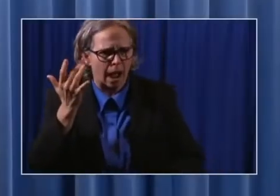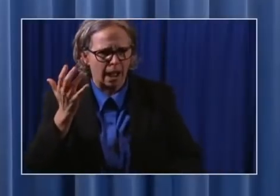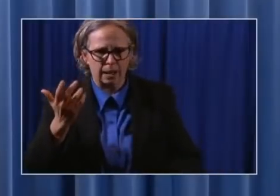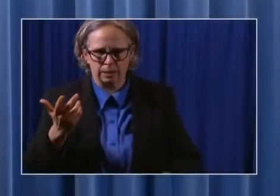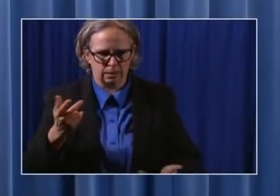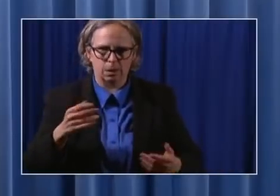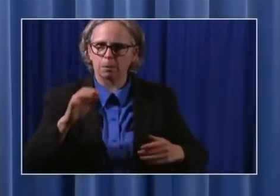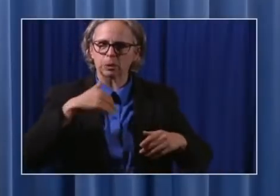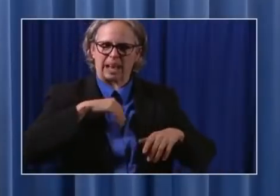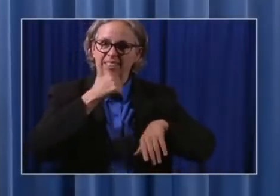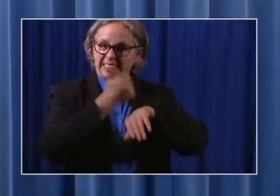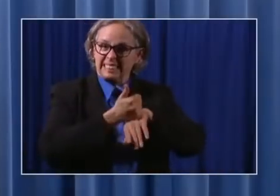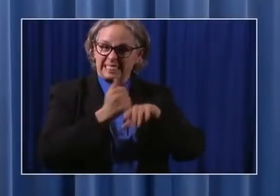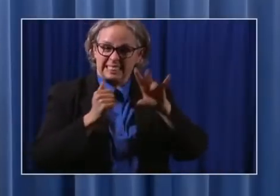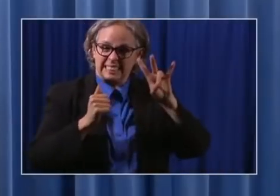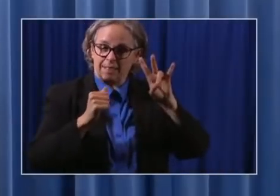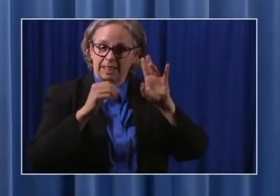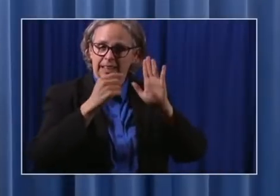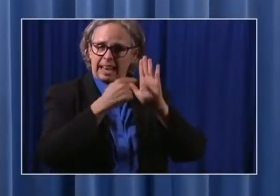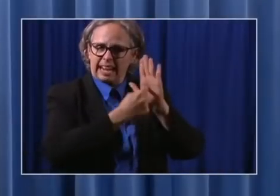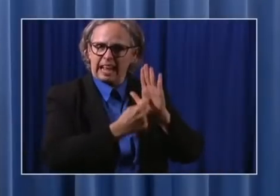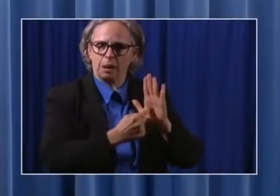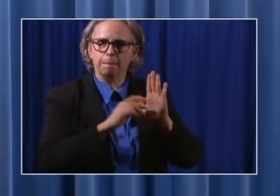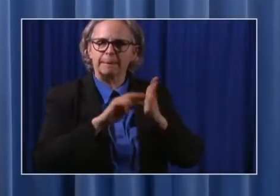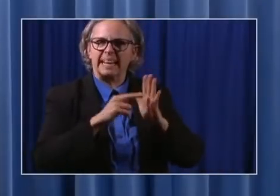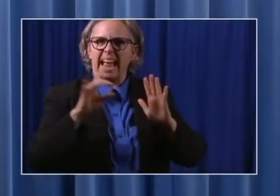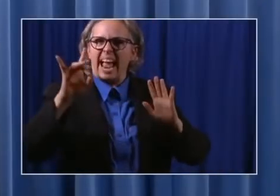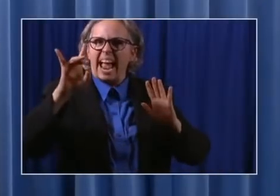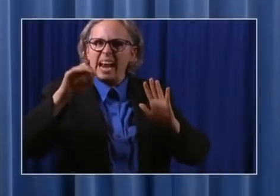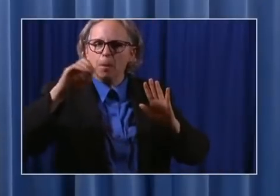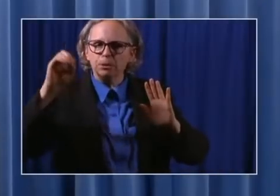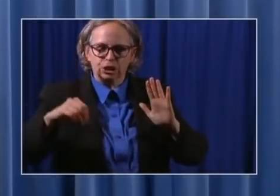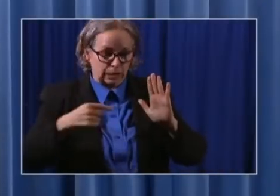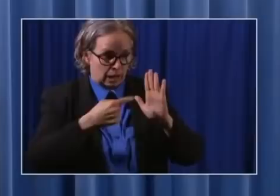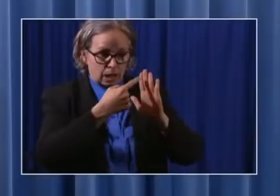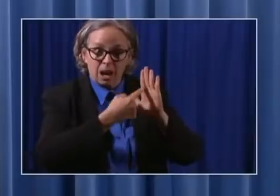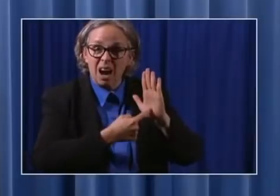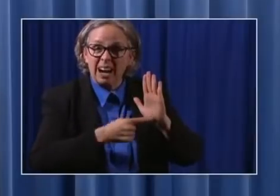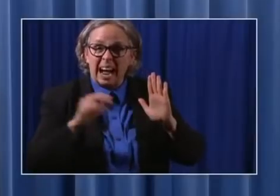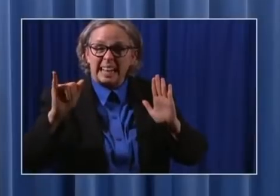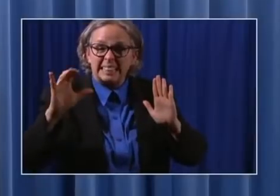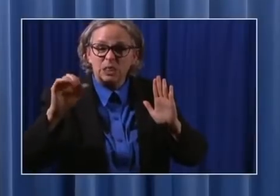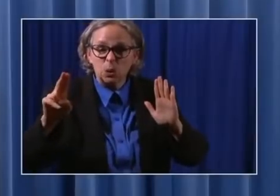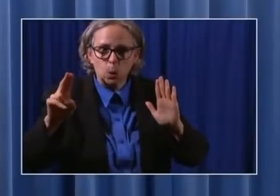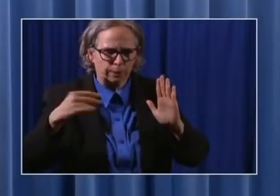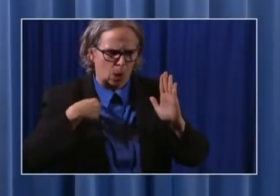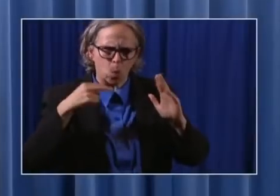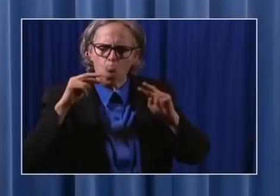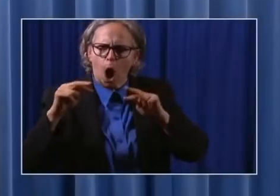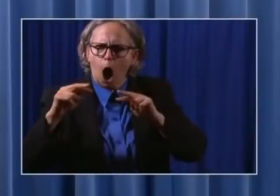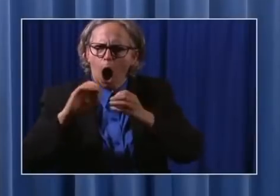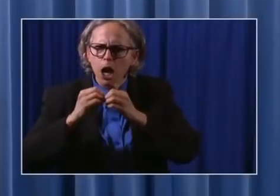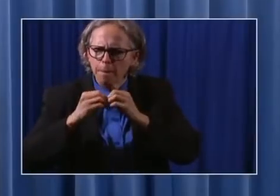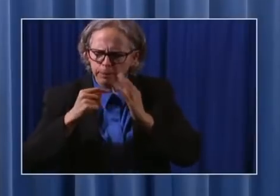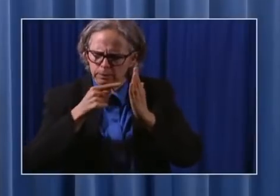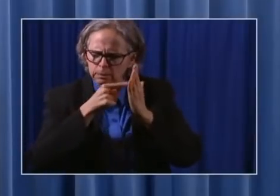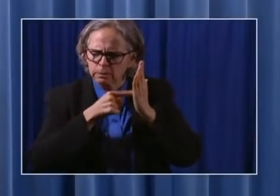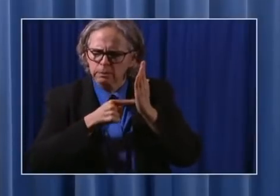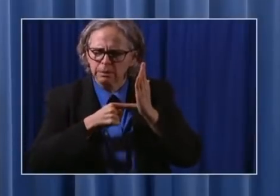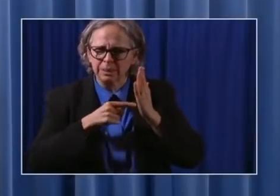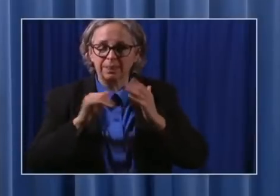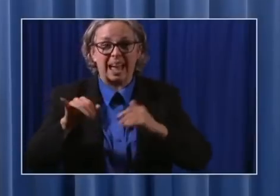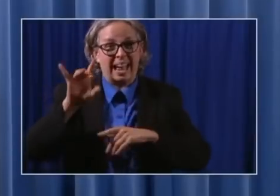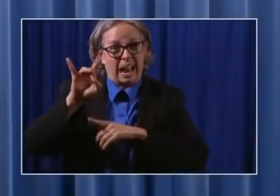you also, and we talked about, I guess, this a little bit yesterday in another question, but the 80% of